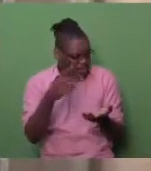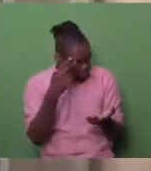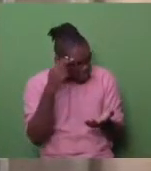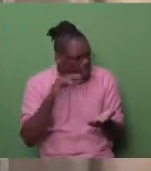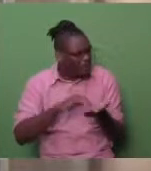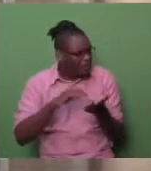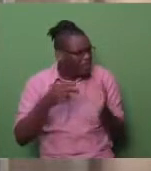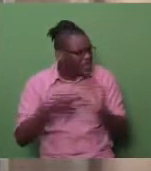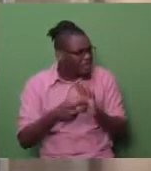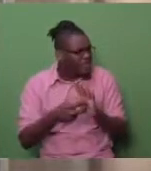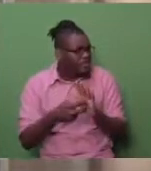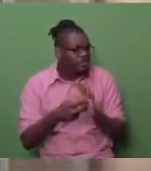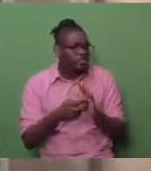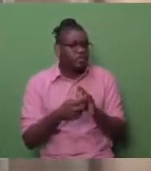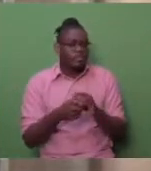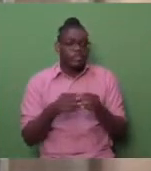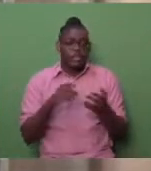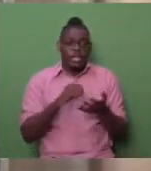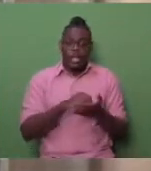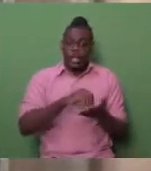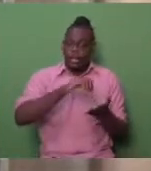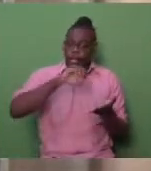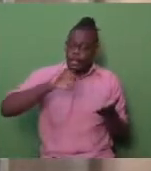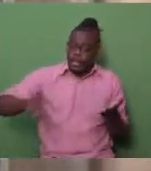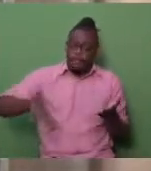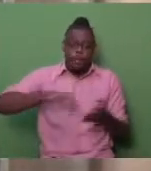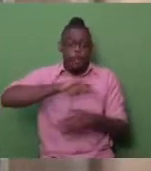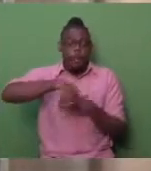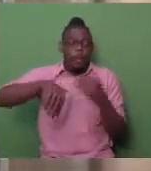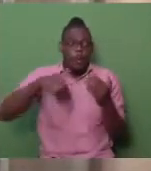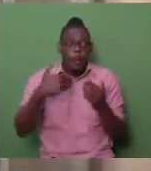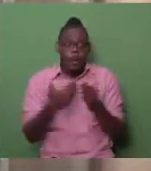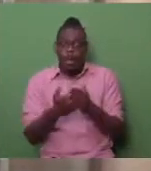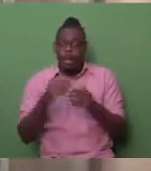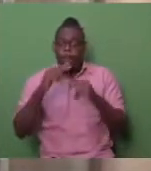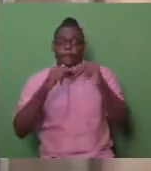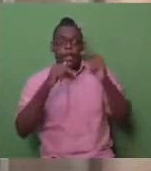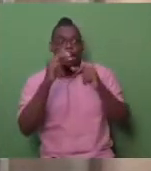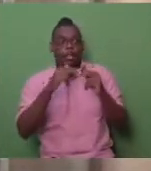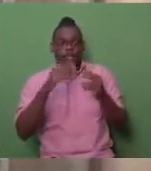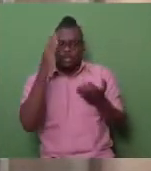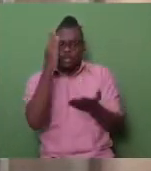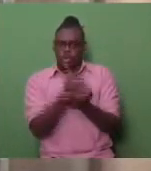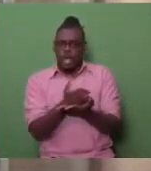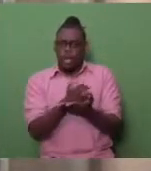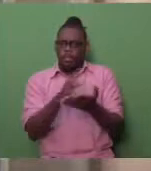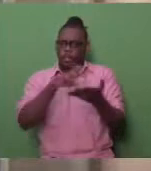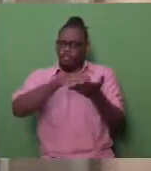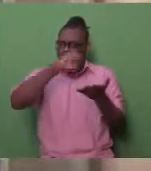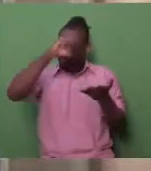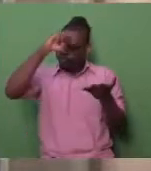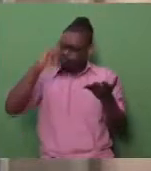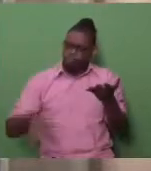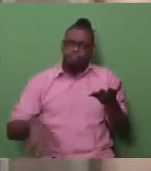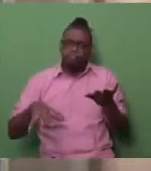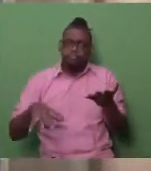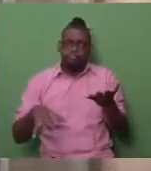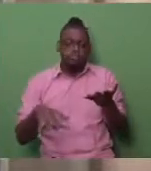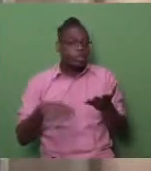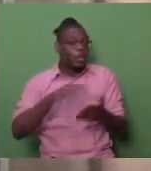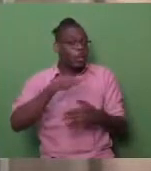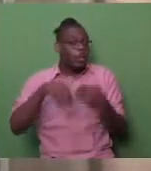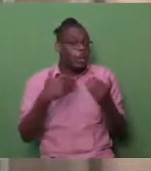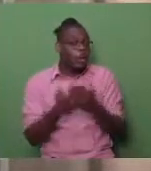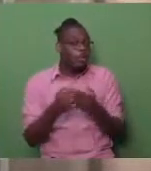sector, the engine of any economic revitalization strategy, could be found in the details. When we look at